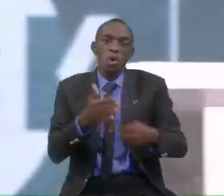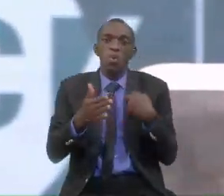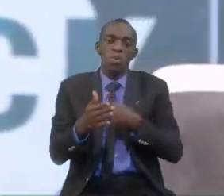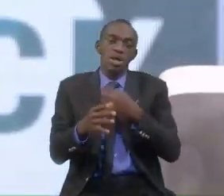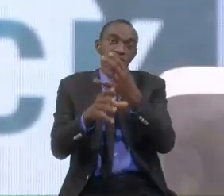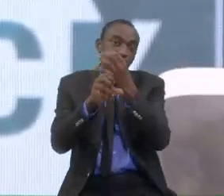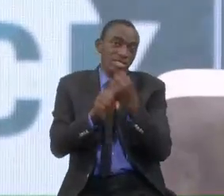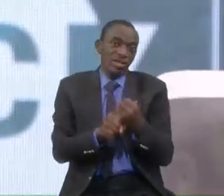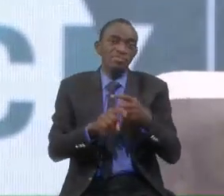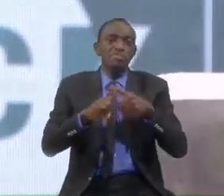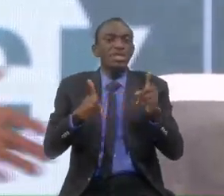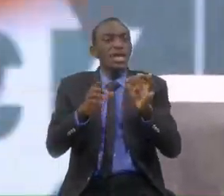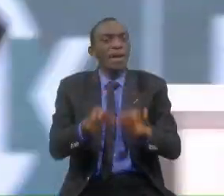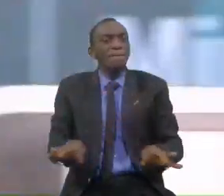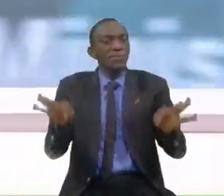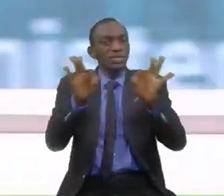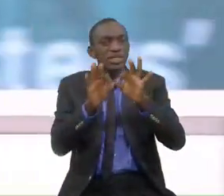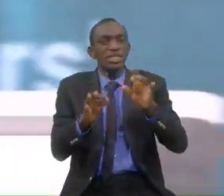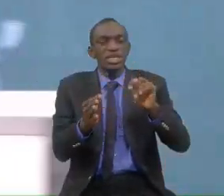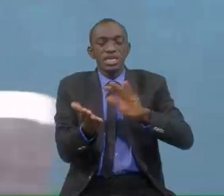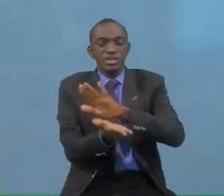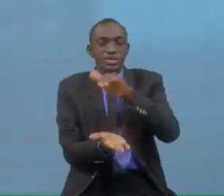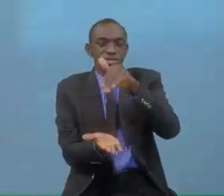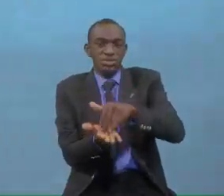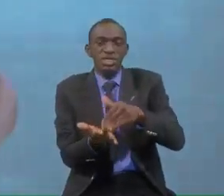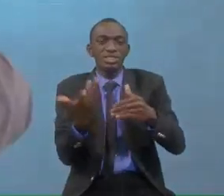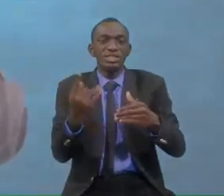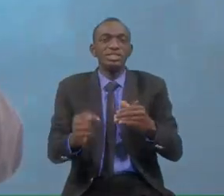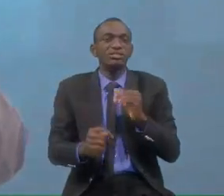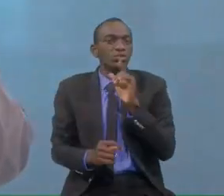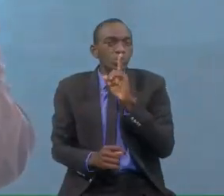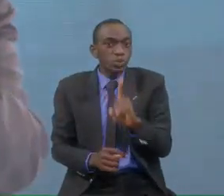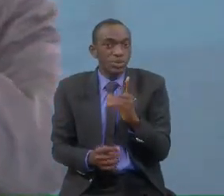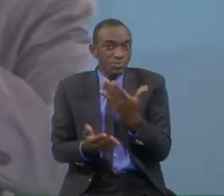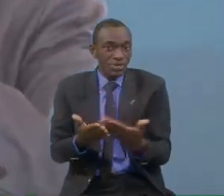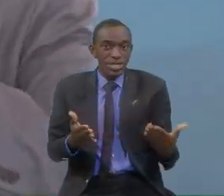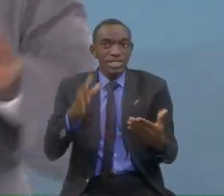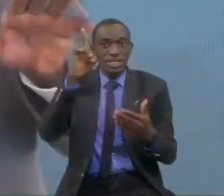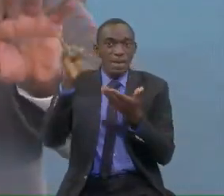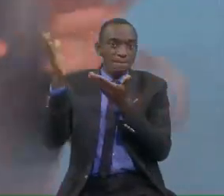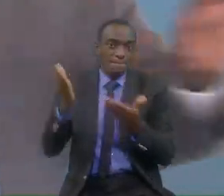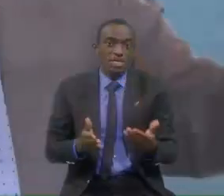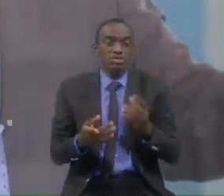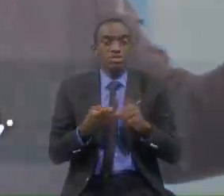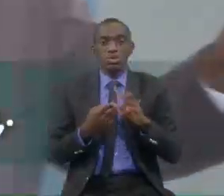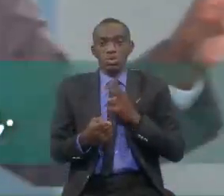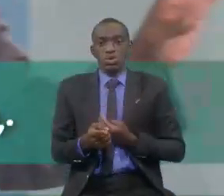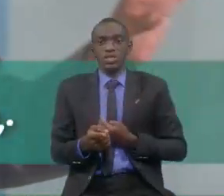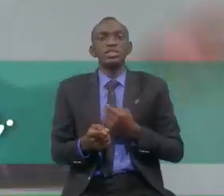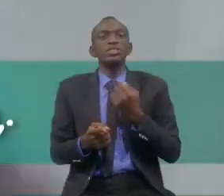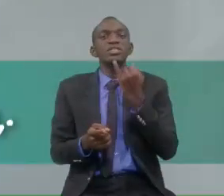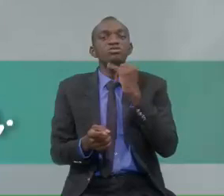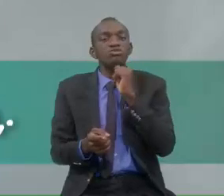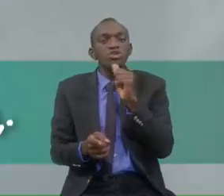the major, the central, the deep thing he brings to us is not, ye shall receive